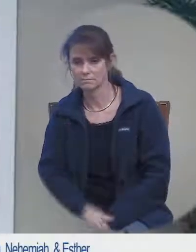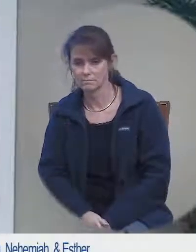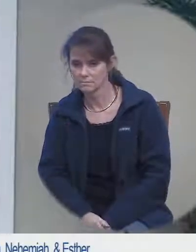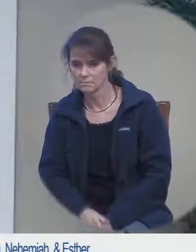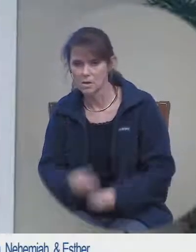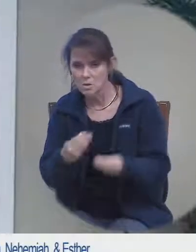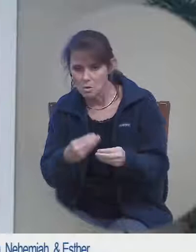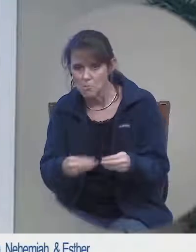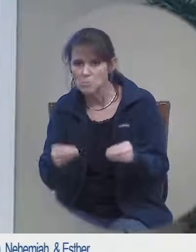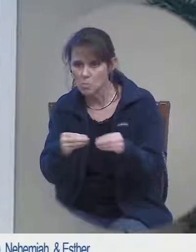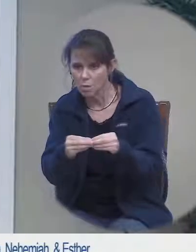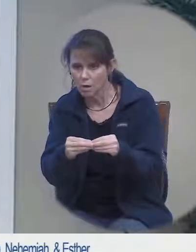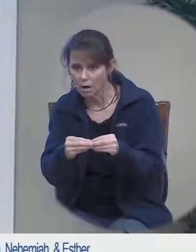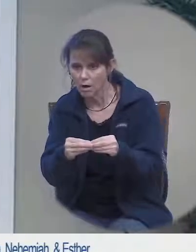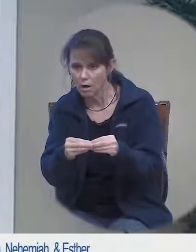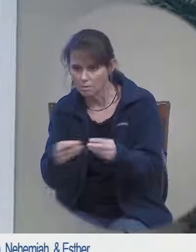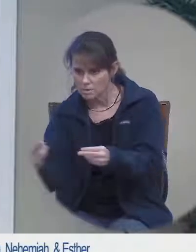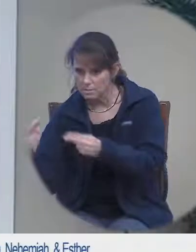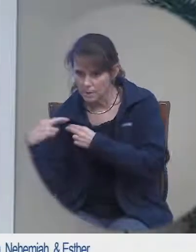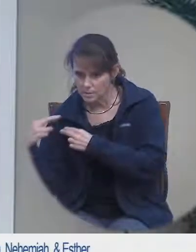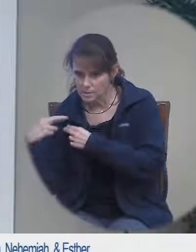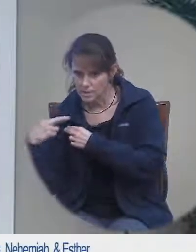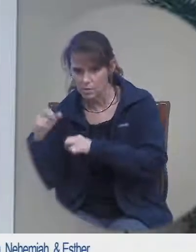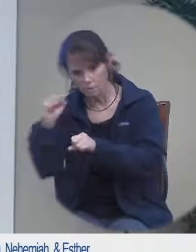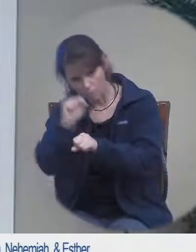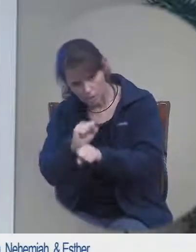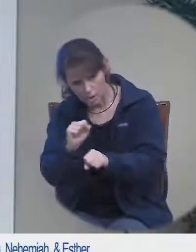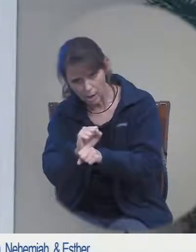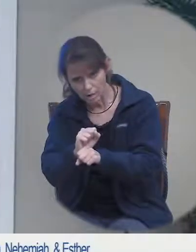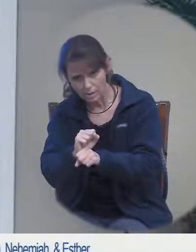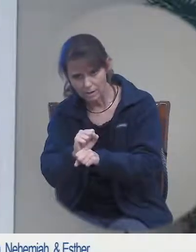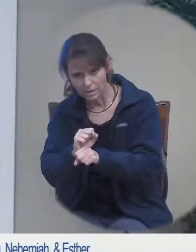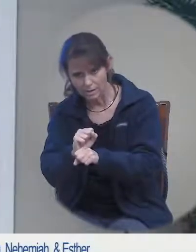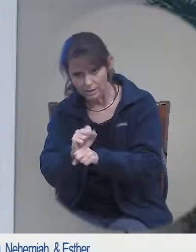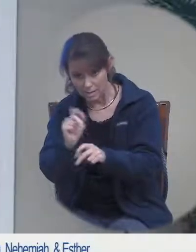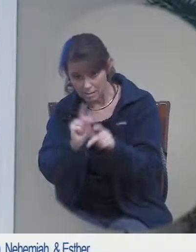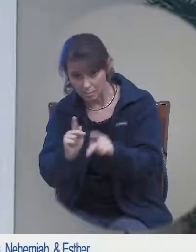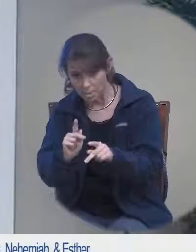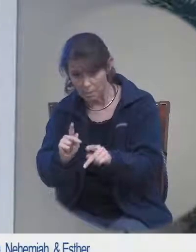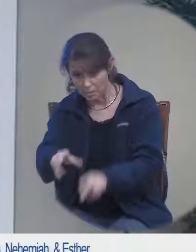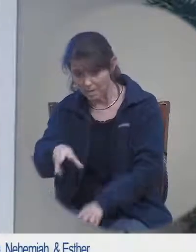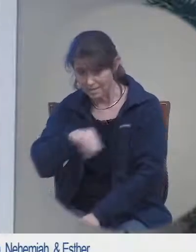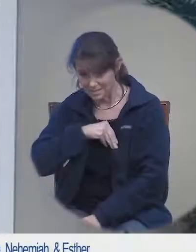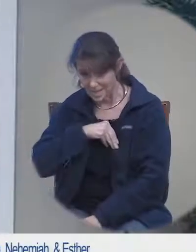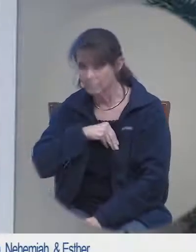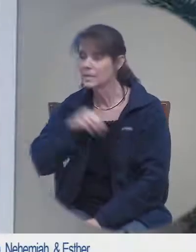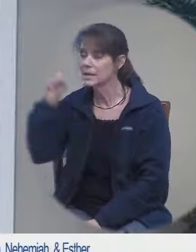There was work for them to do, but just their willingness to accept the charge to show up and go